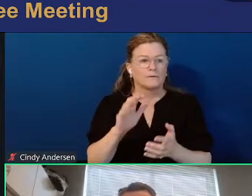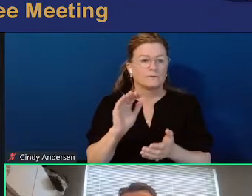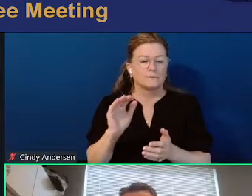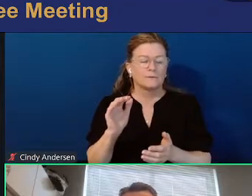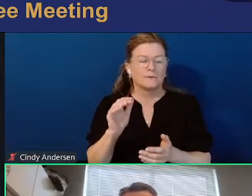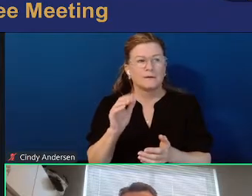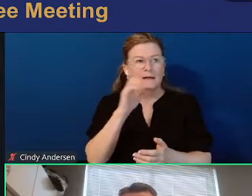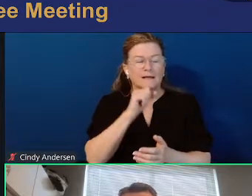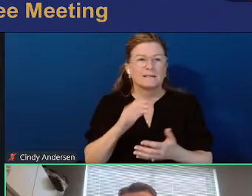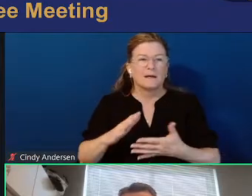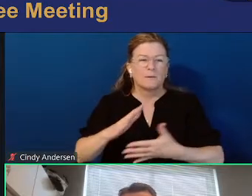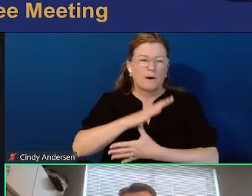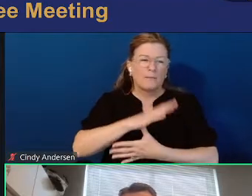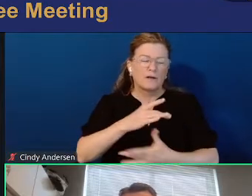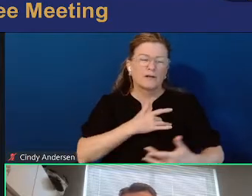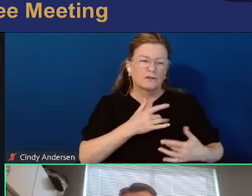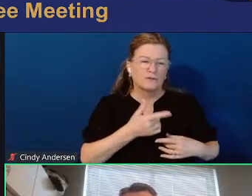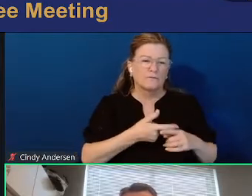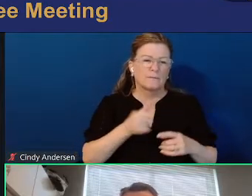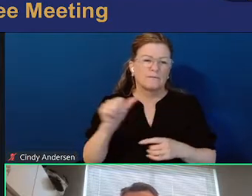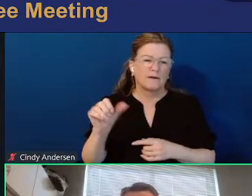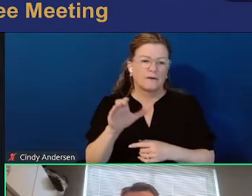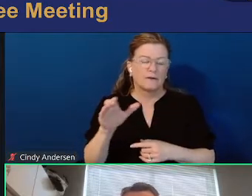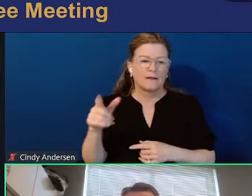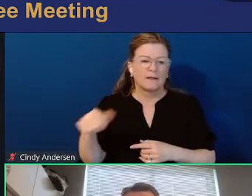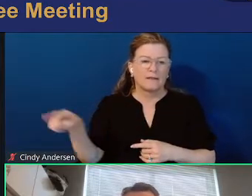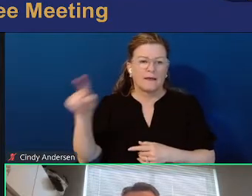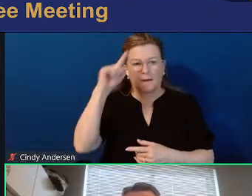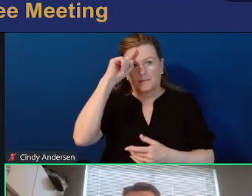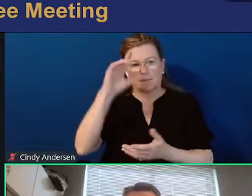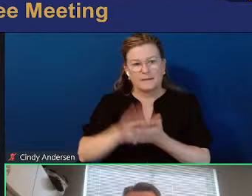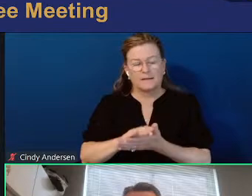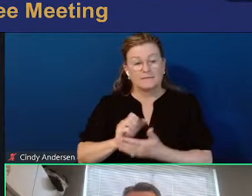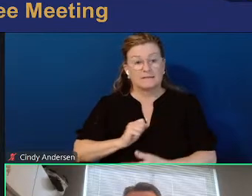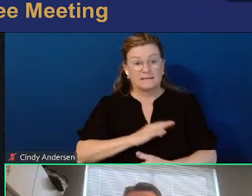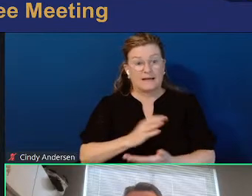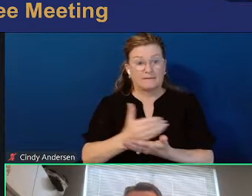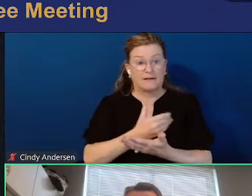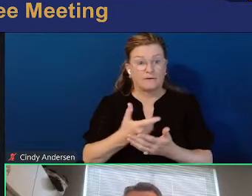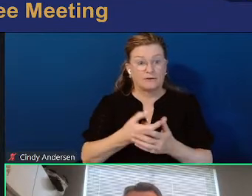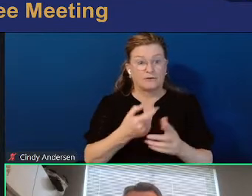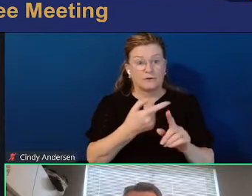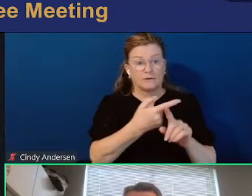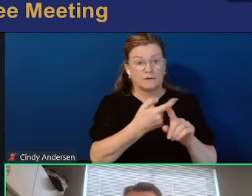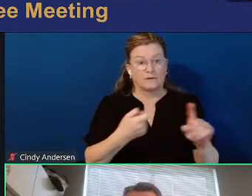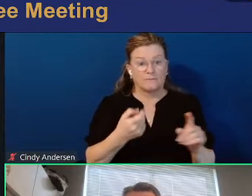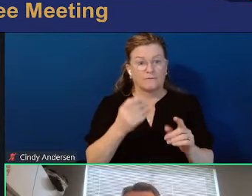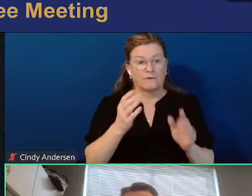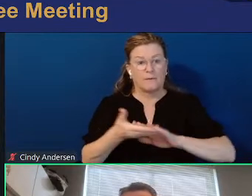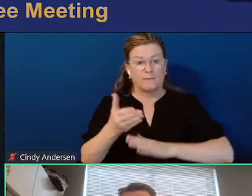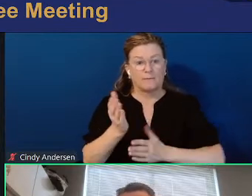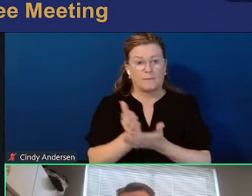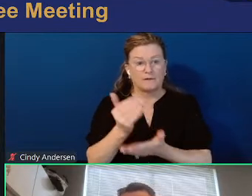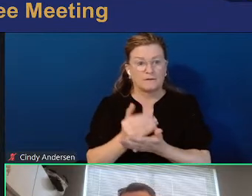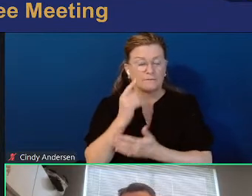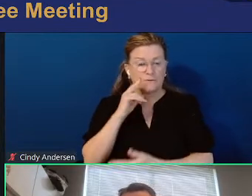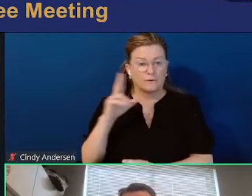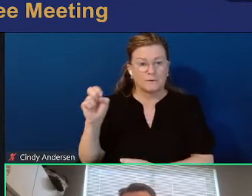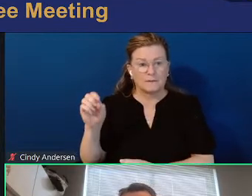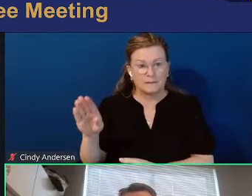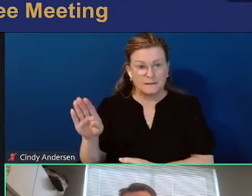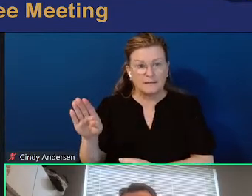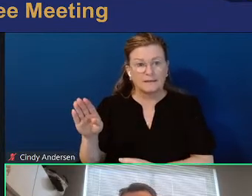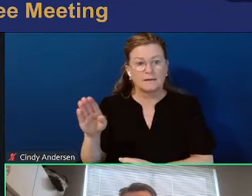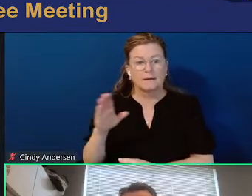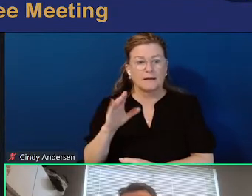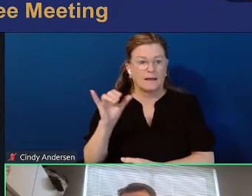guess their primary concern from the advisory council is that they believe staff salary should come out of the operational budget for USDB.